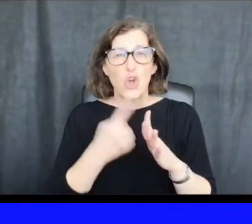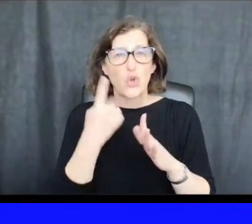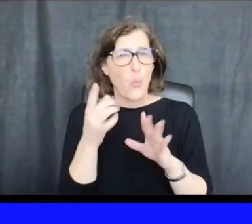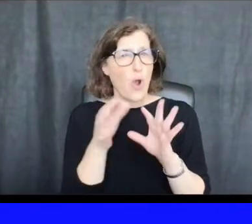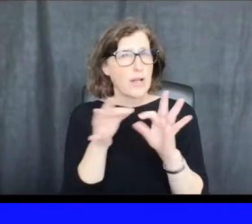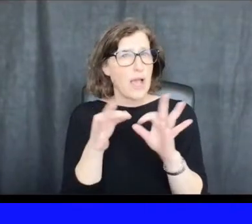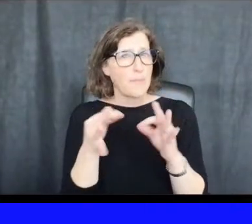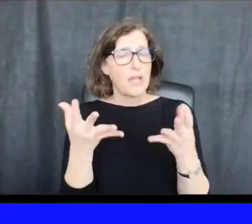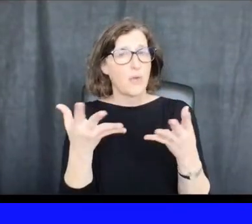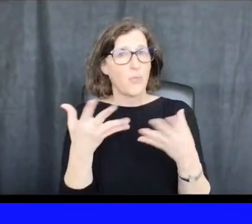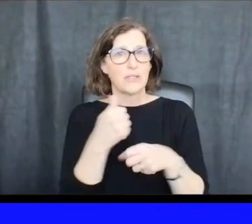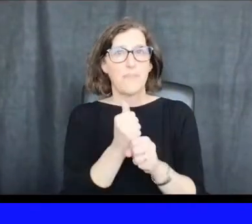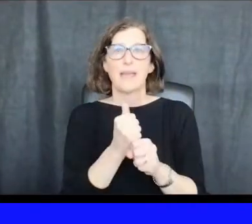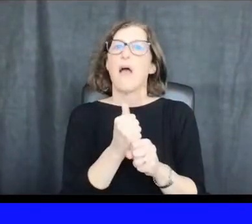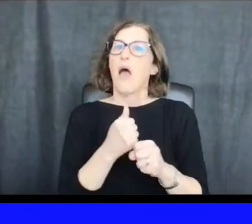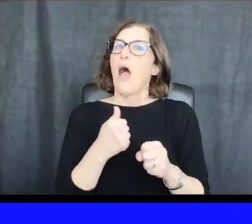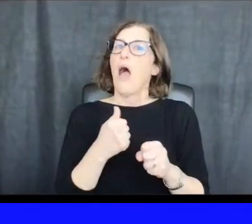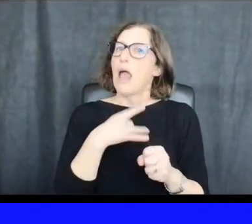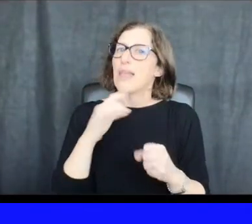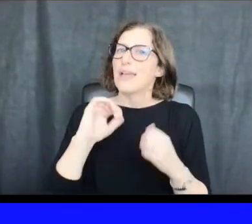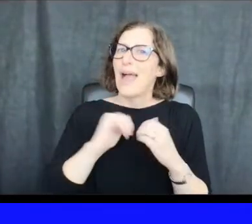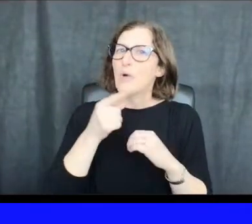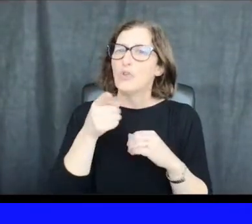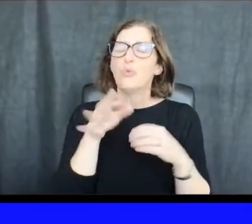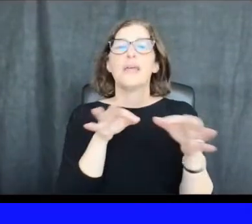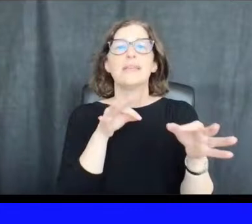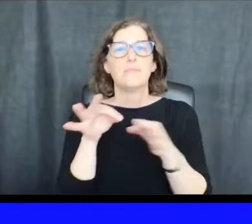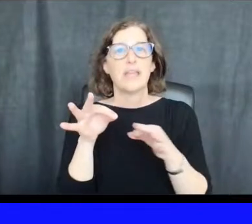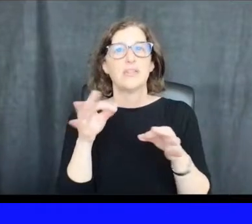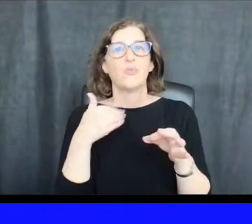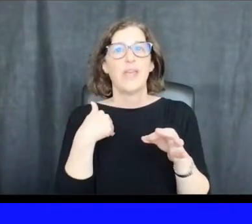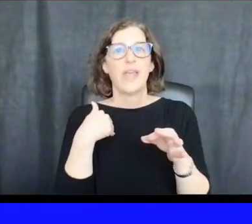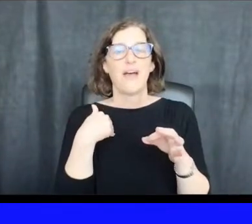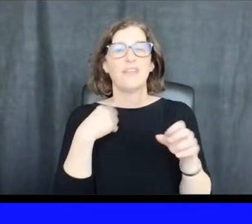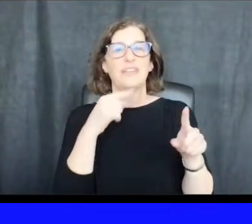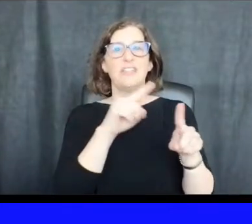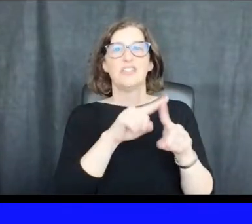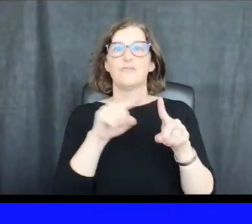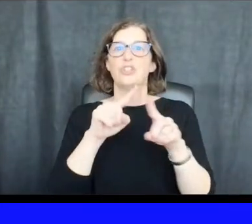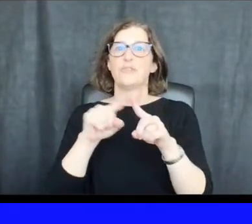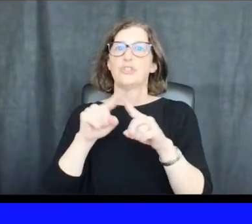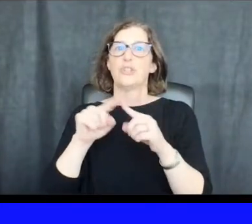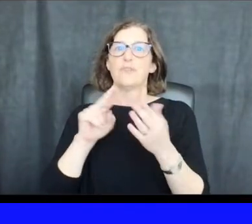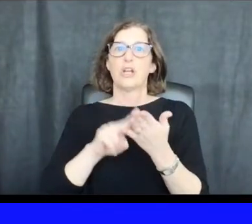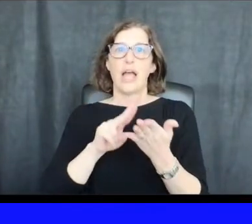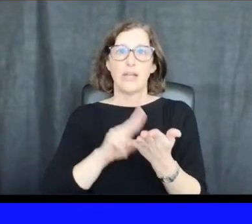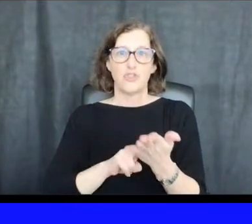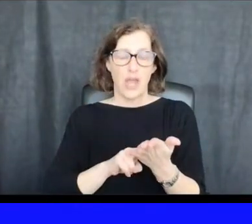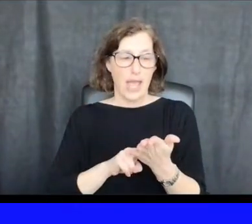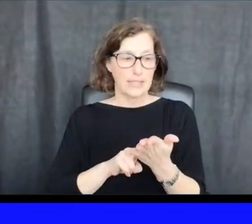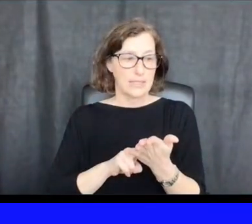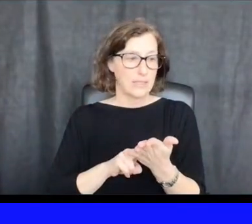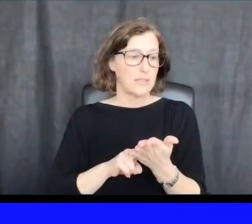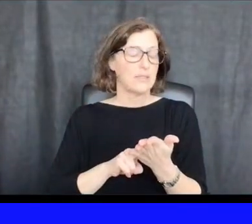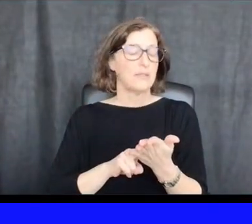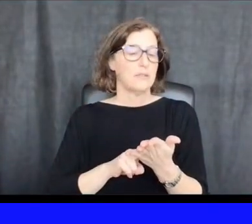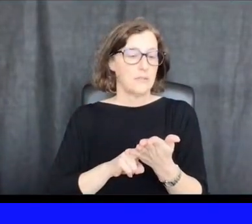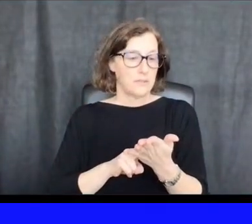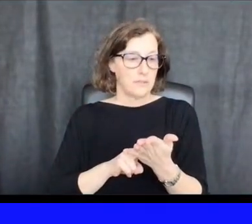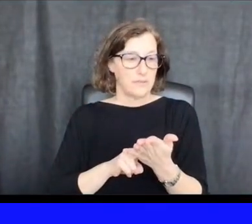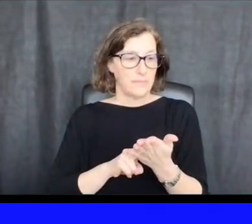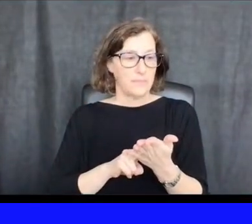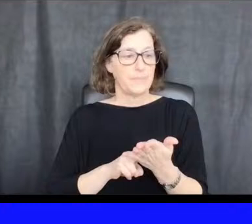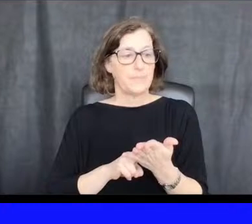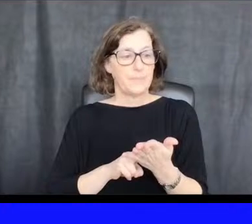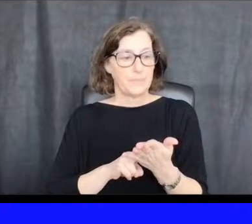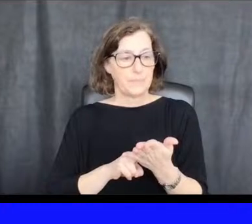board when these things come up. So I don't know if that helps you sort of like frame it when you talk to them. I